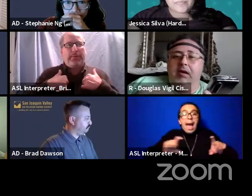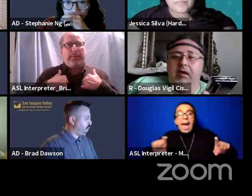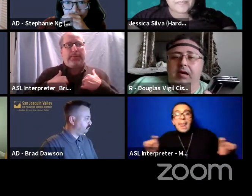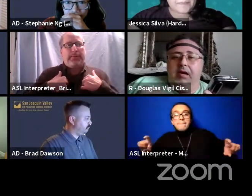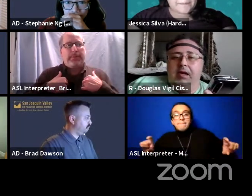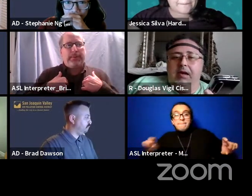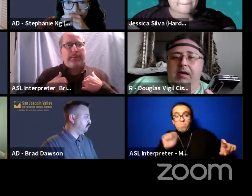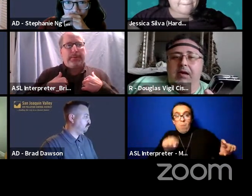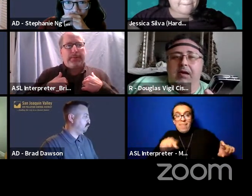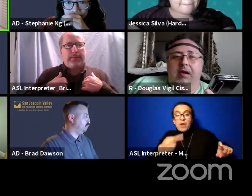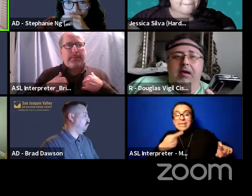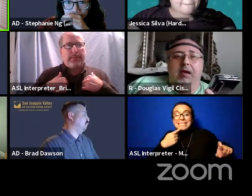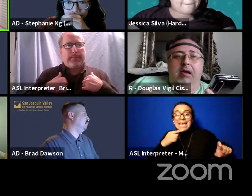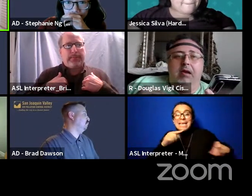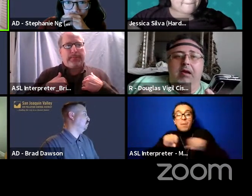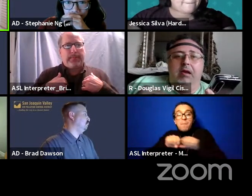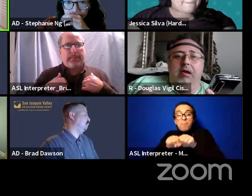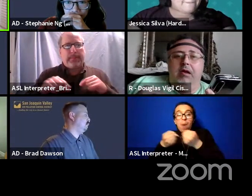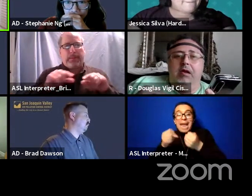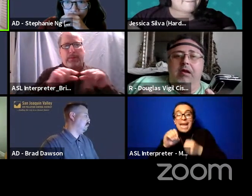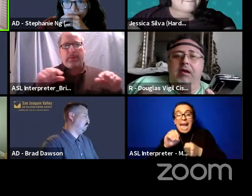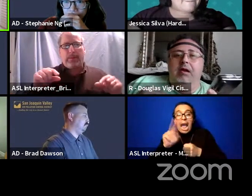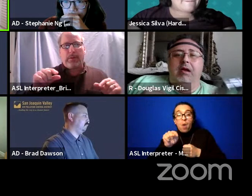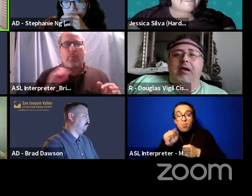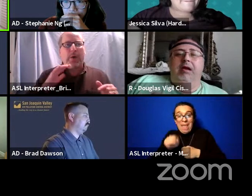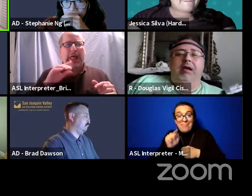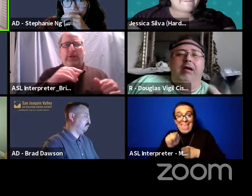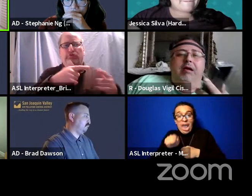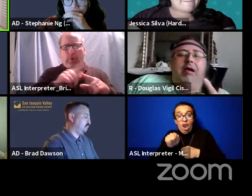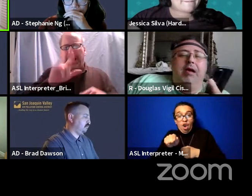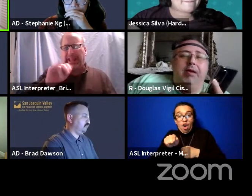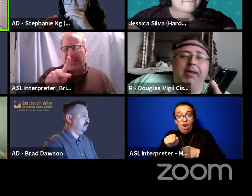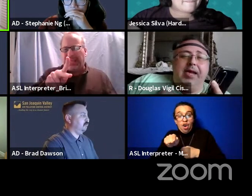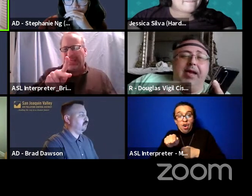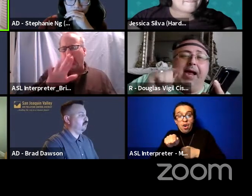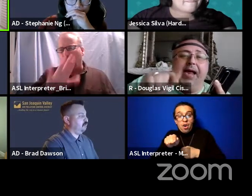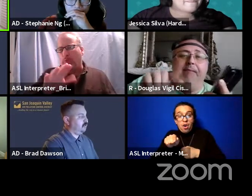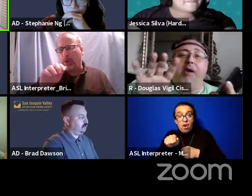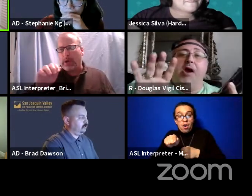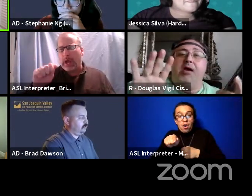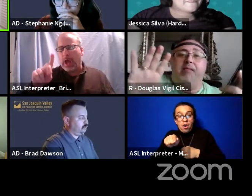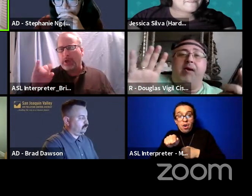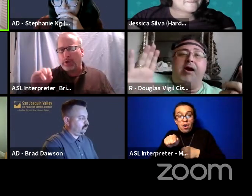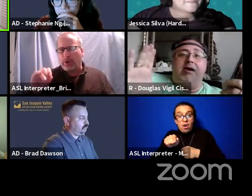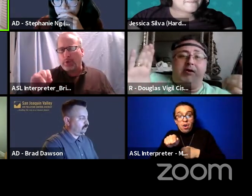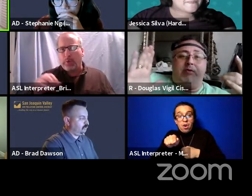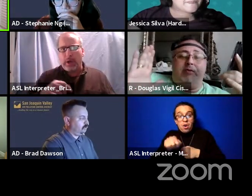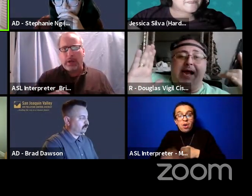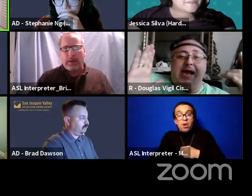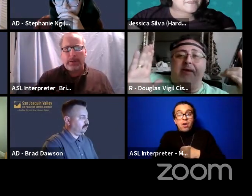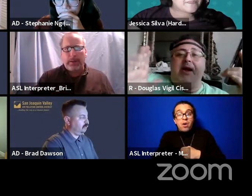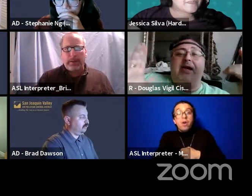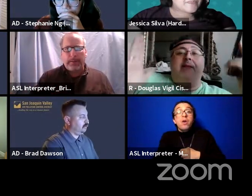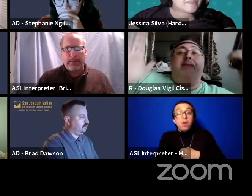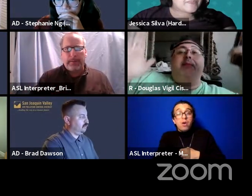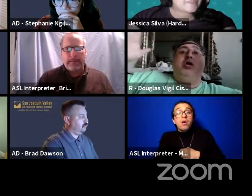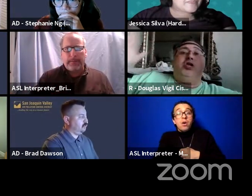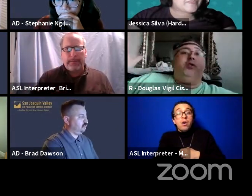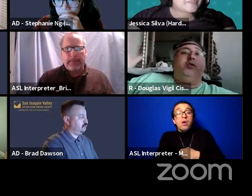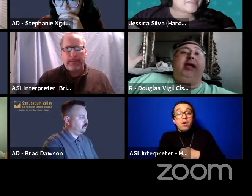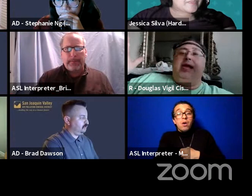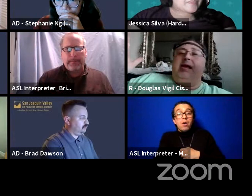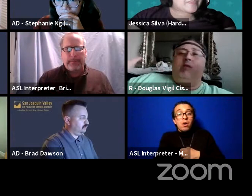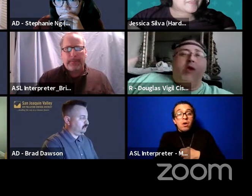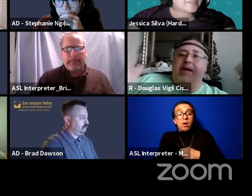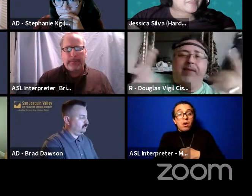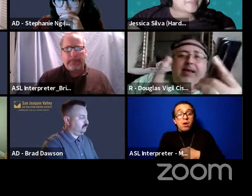You want to go to trees. Okay. Let me see if I can link your audio, unless somebody just did that. Because Mark, I have Mark in a